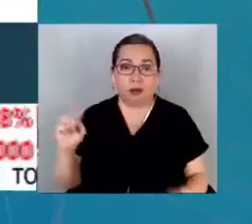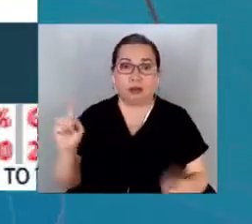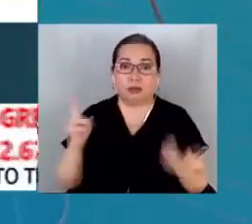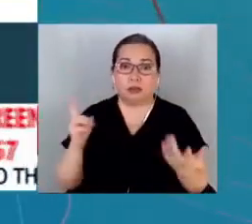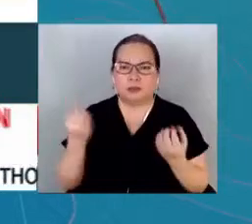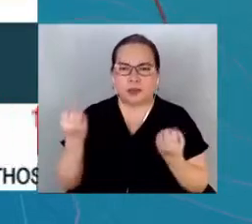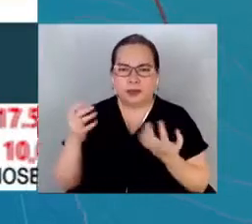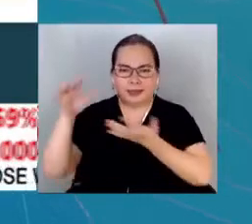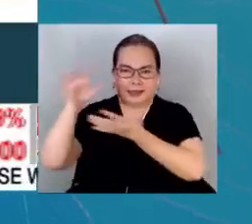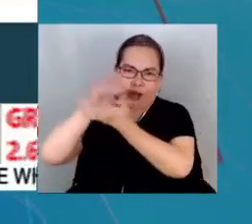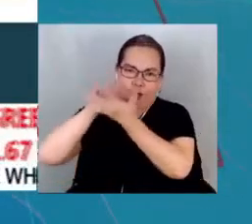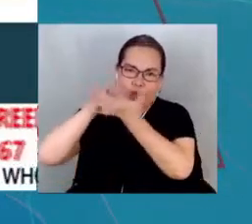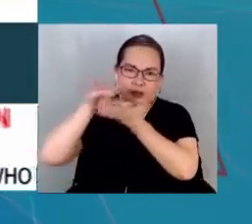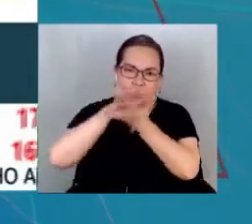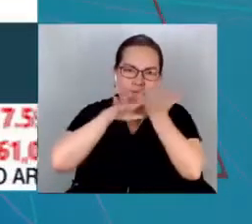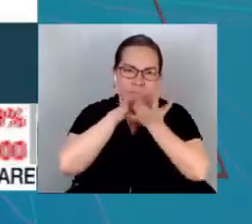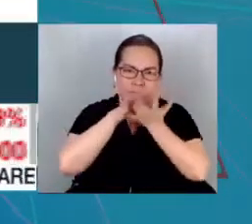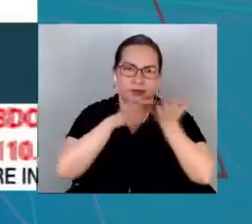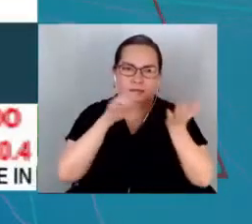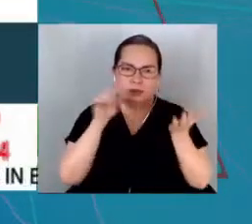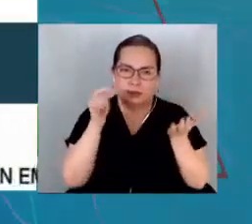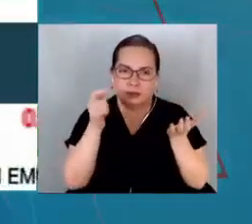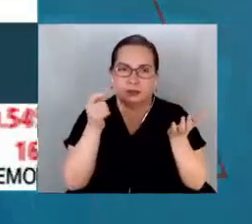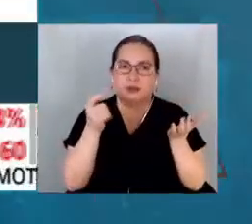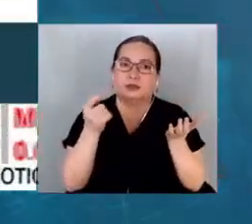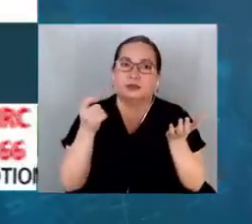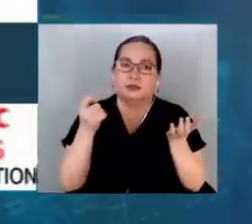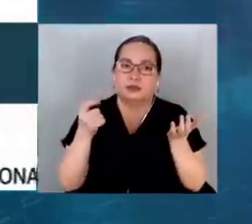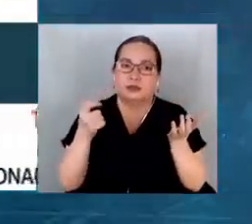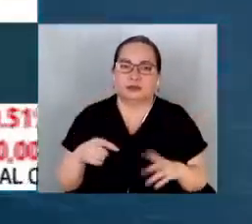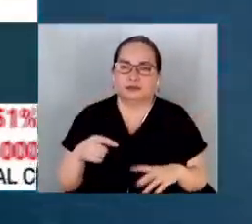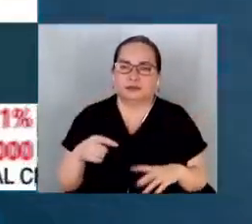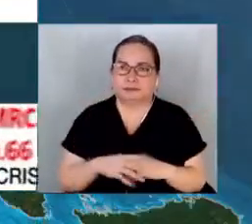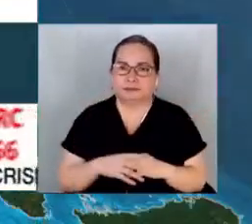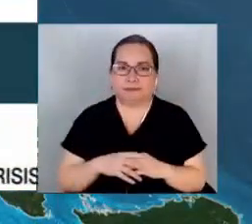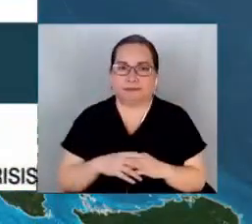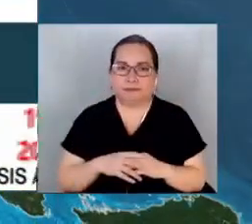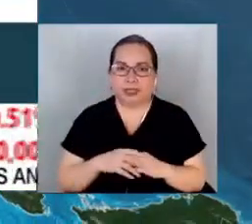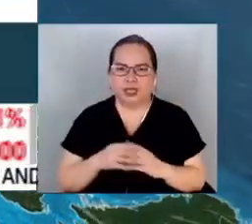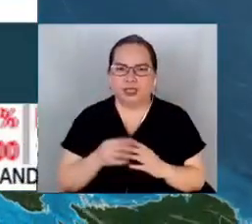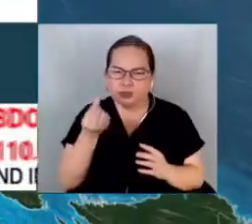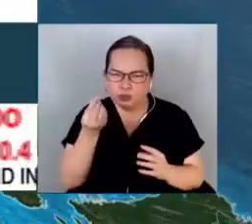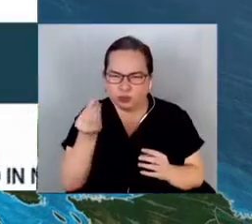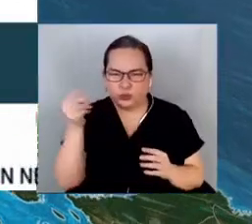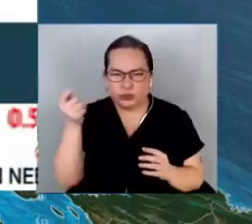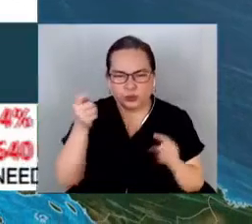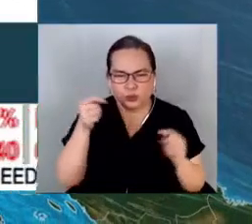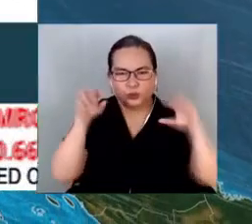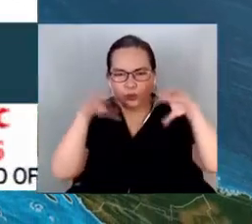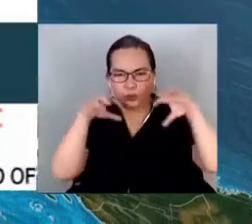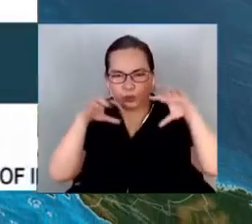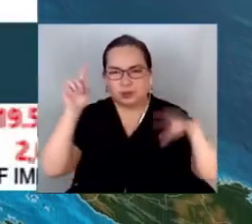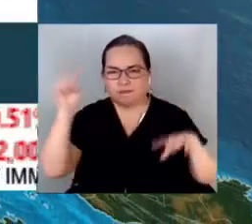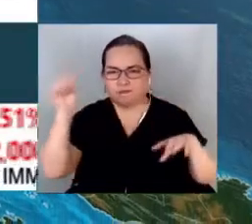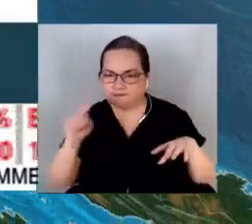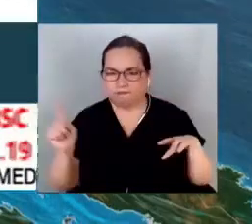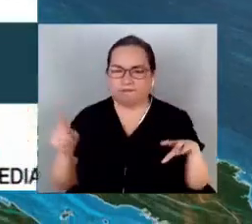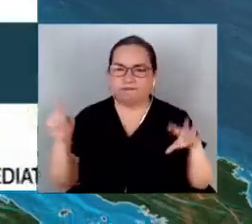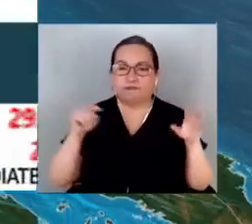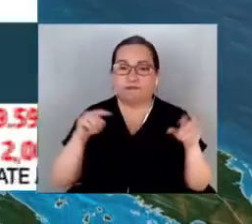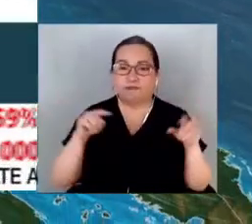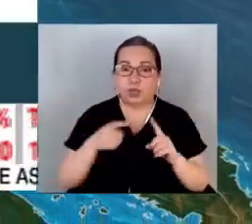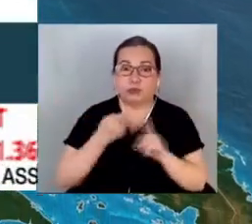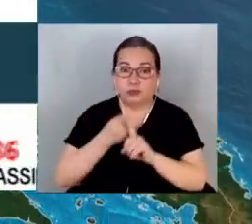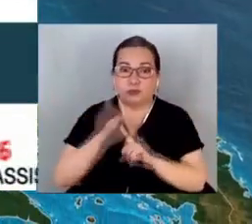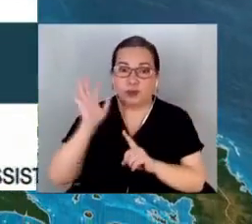cloudy skies. We are expecting a mostly cloudy skies with isolated rain showers or thunderstorms, also due to the